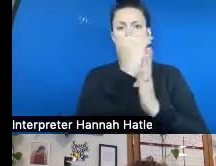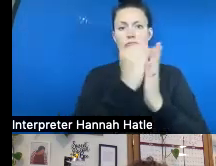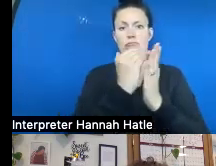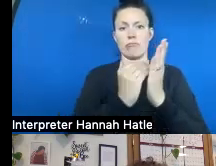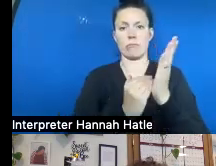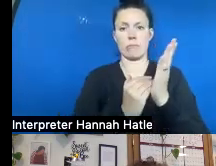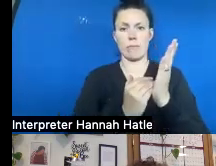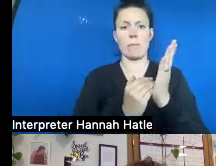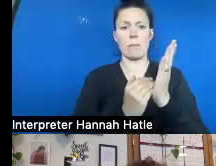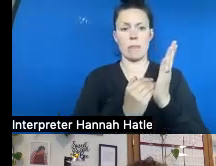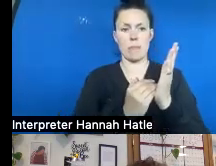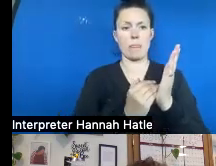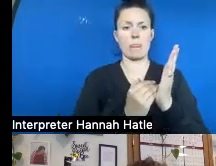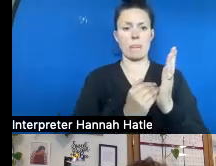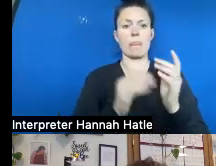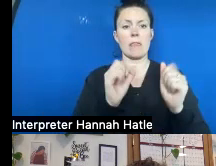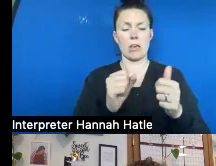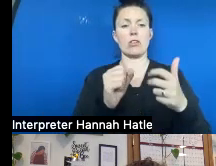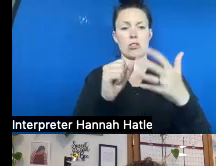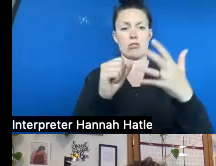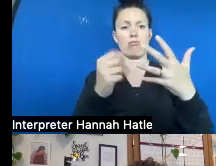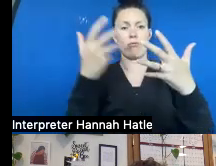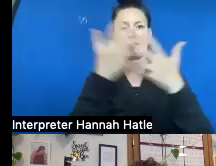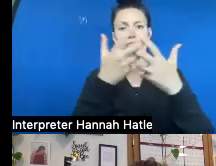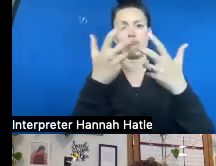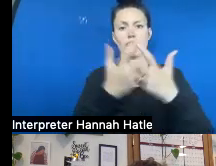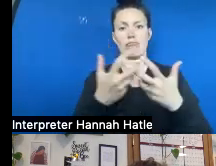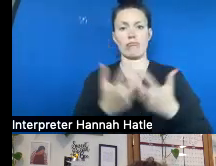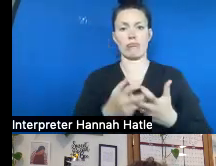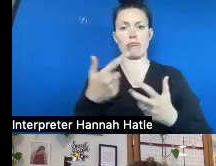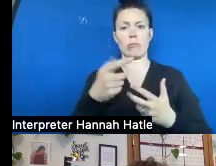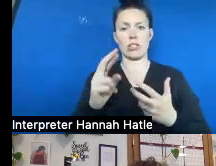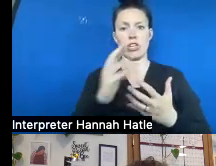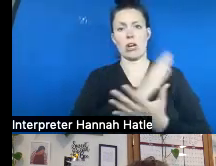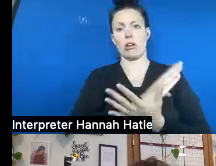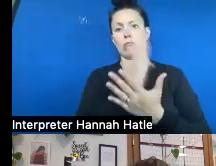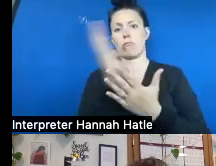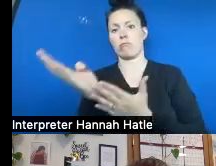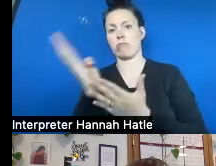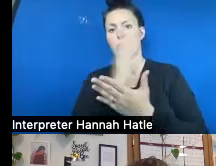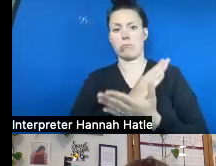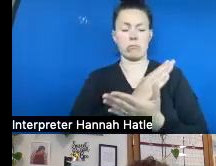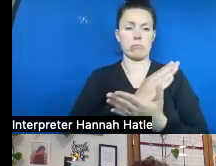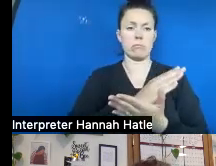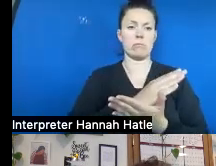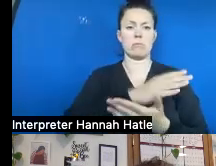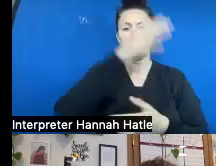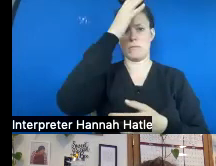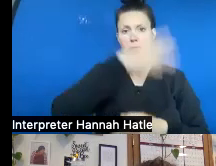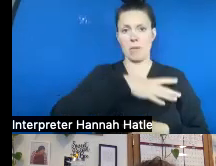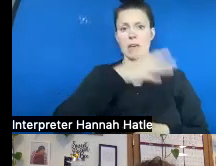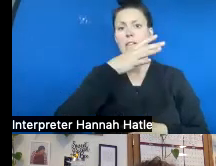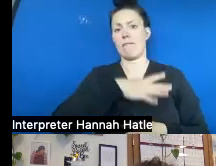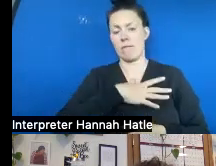we can be all along that gender identity spectrum, right? Female, male, any other gender, right? All across